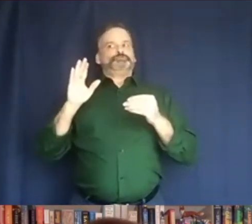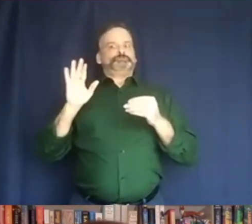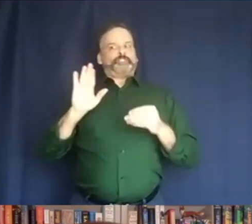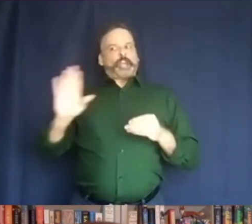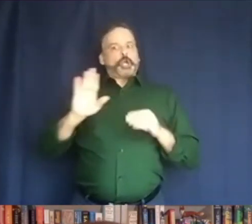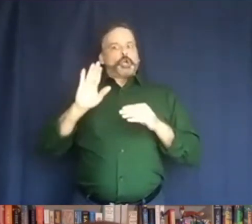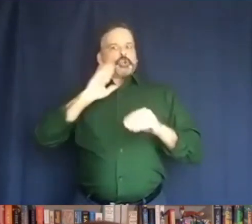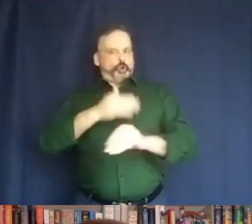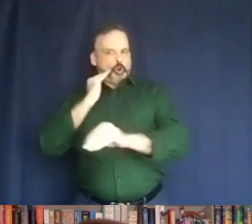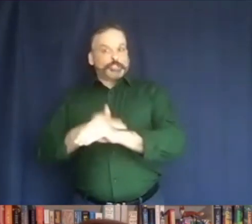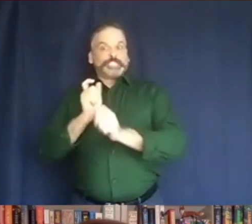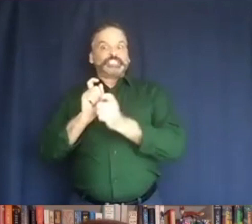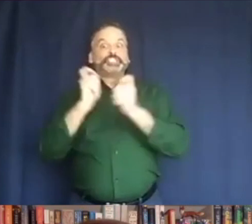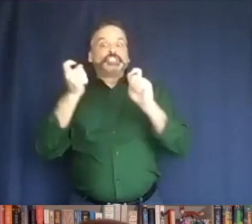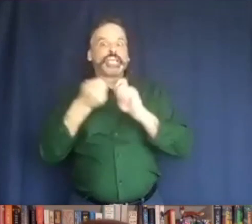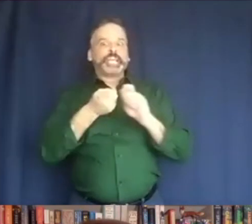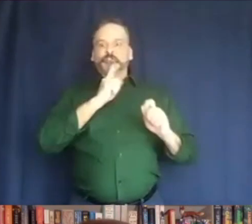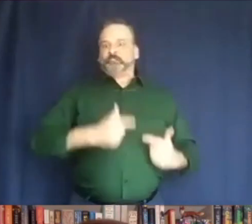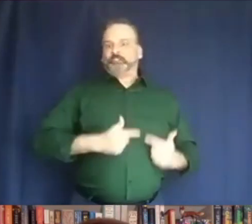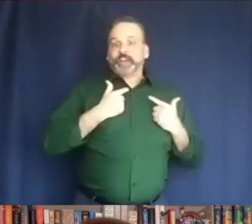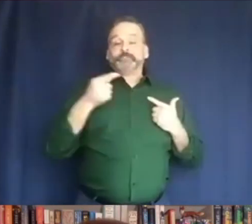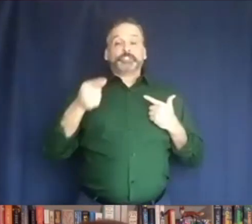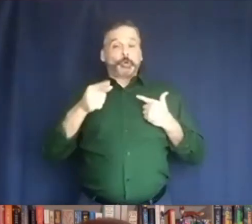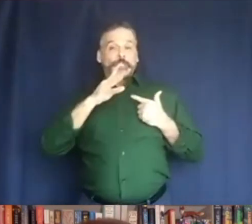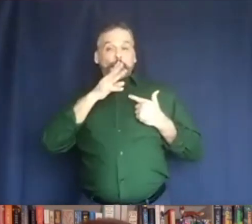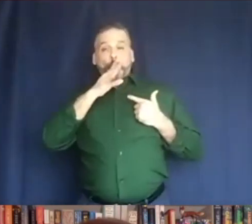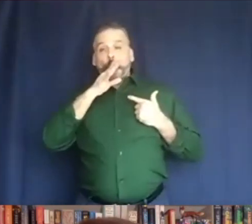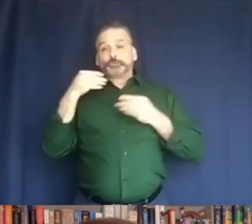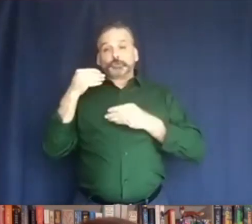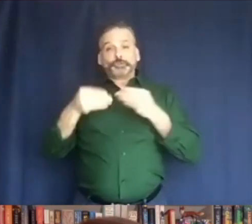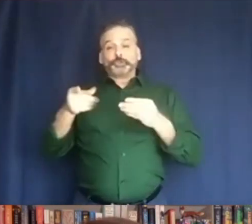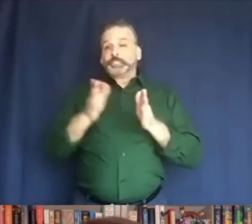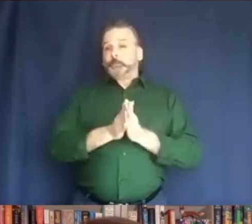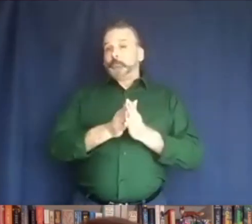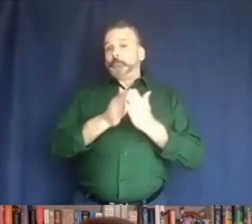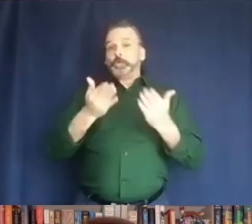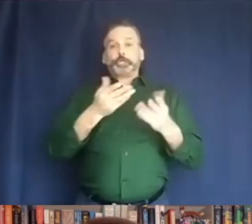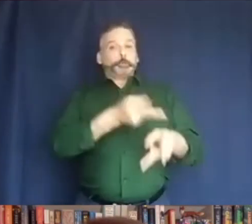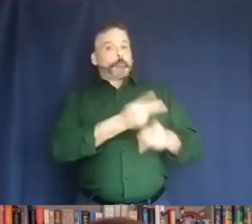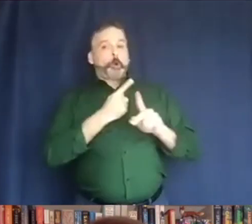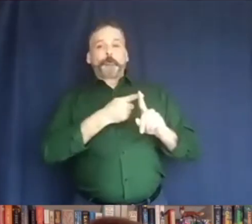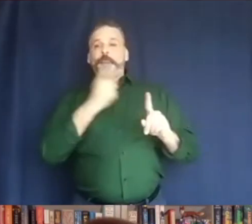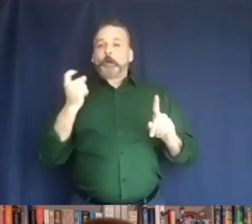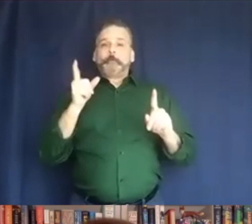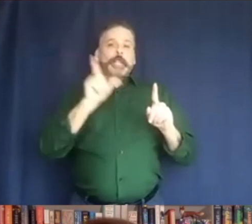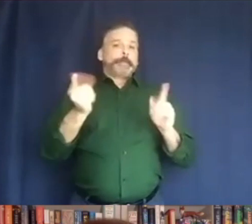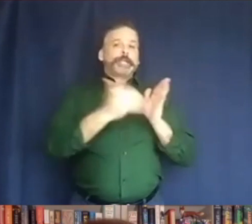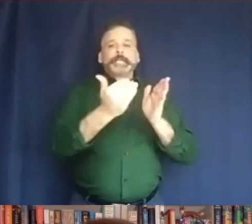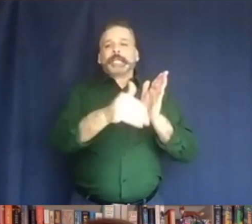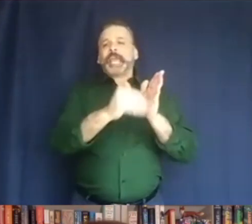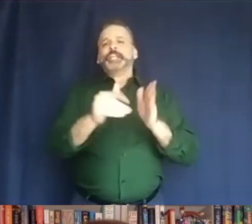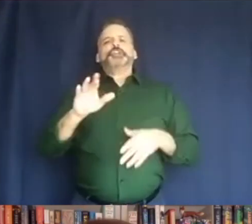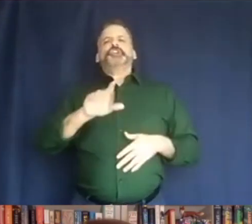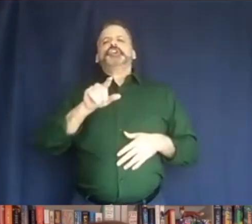it an oral tradition, or was it a book that you took over from the library over and over again, or a video game you played? Where did you